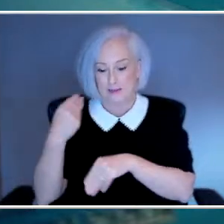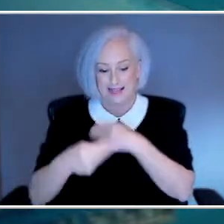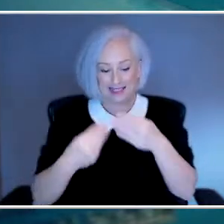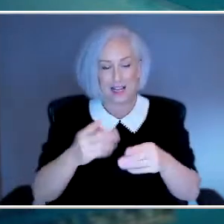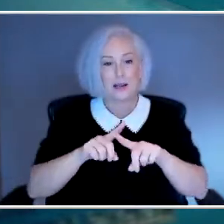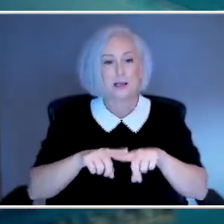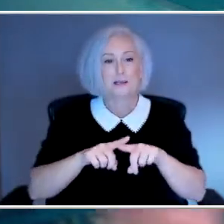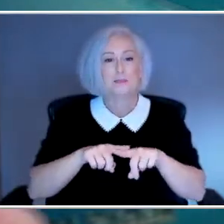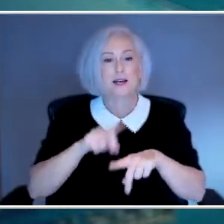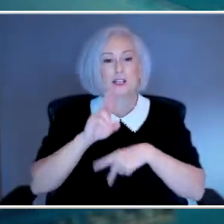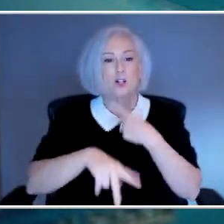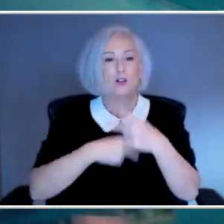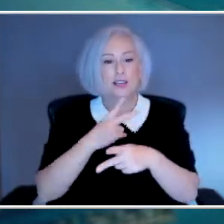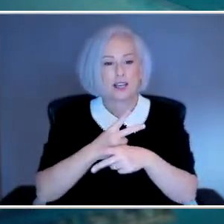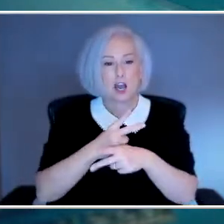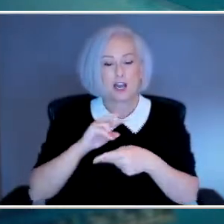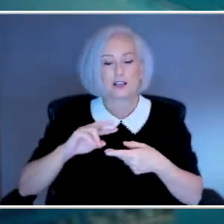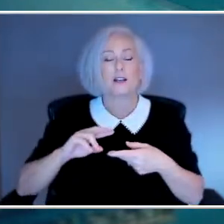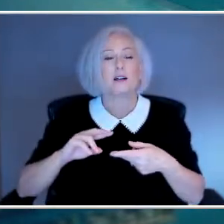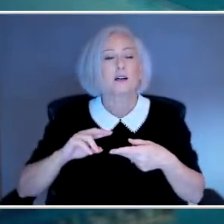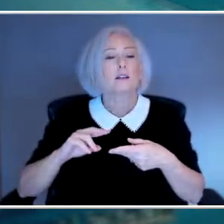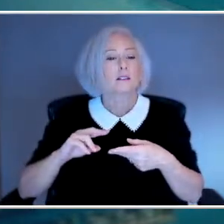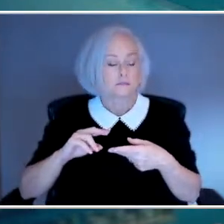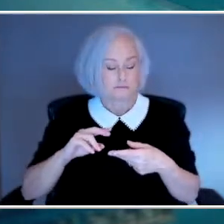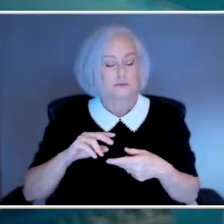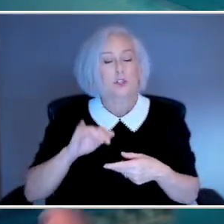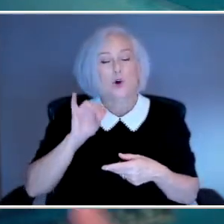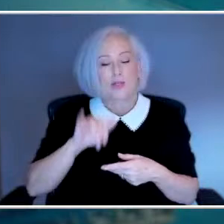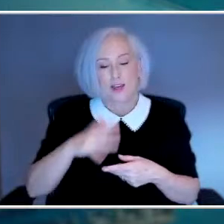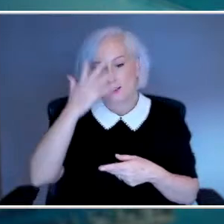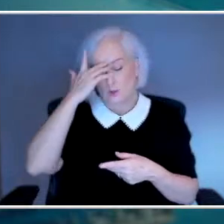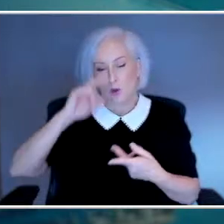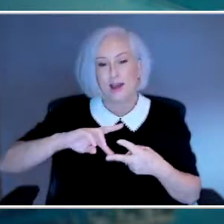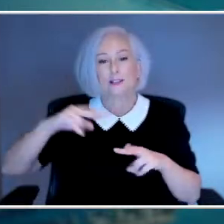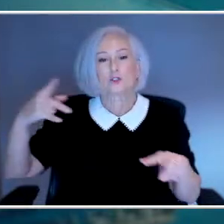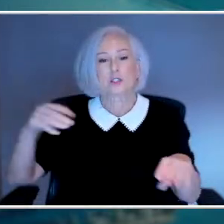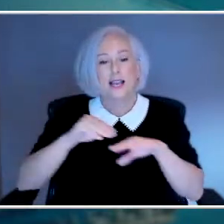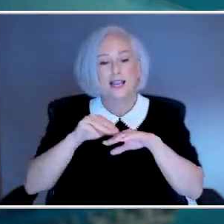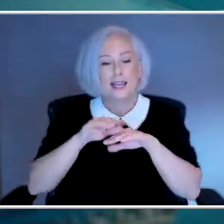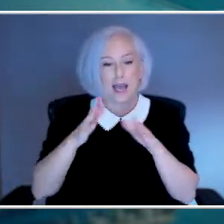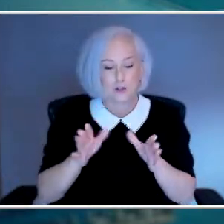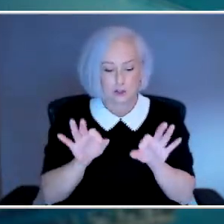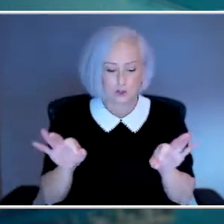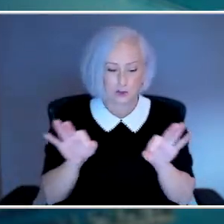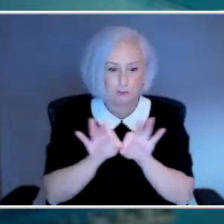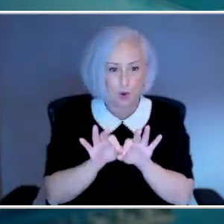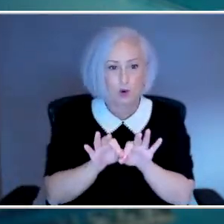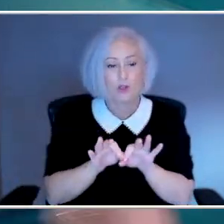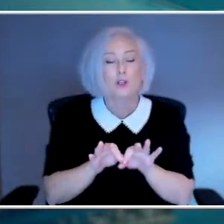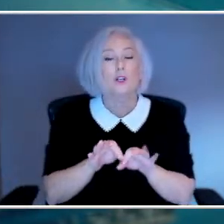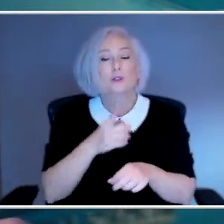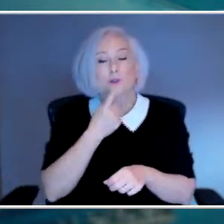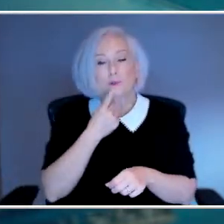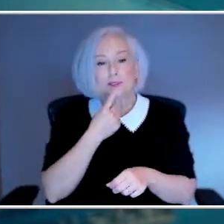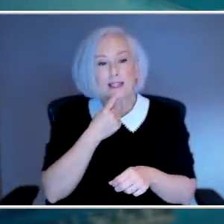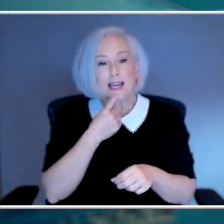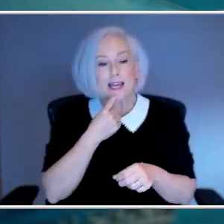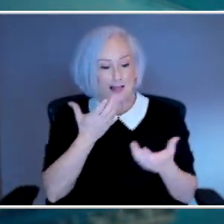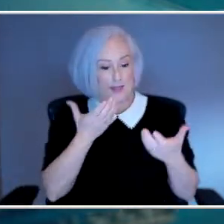has. So the genetic counselor is part of the conversation. They'll talk to you about what is the likelihood you may pass it along to your